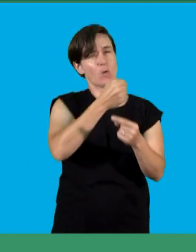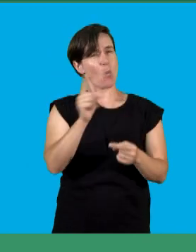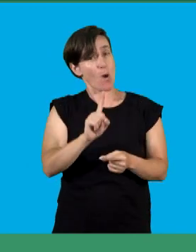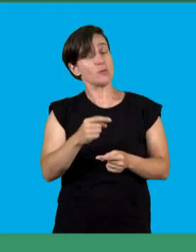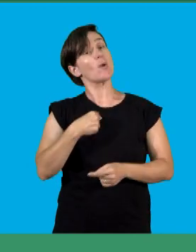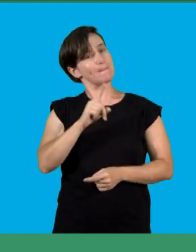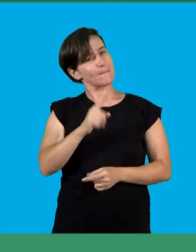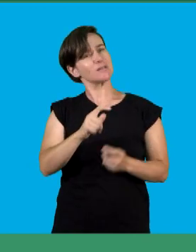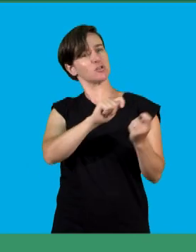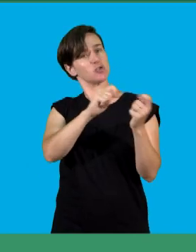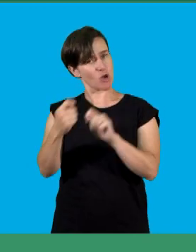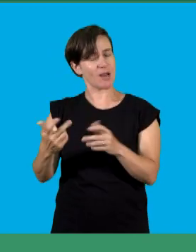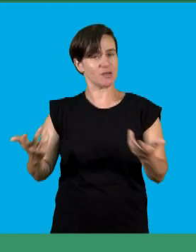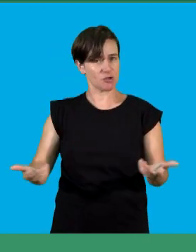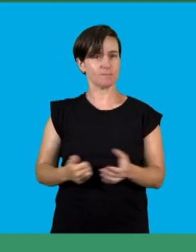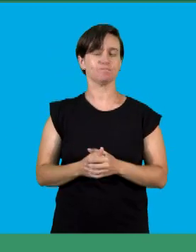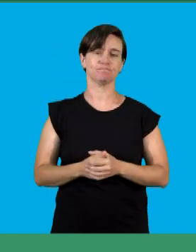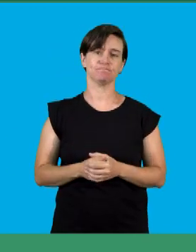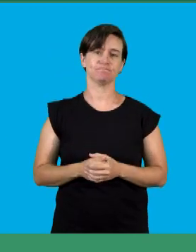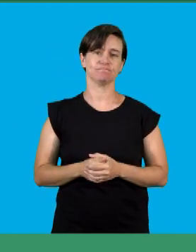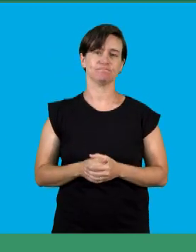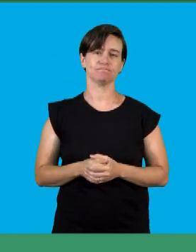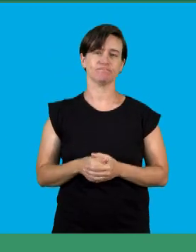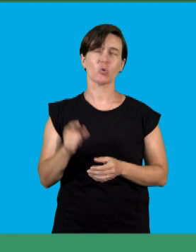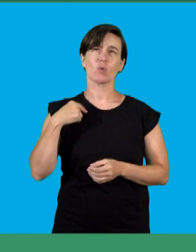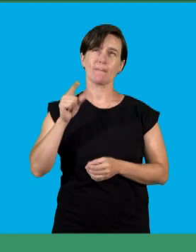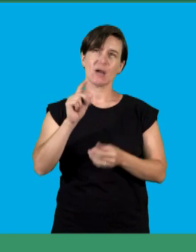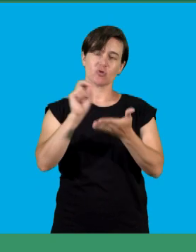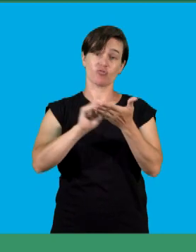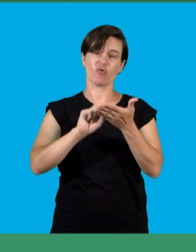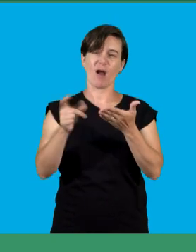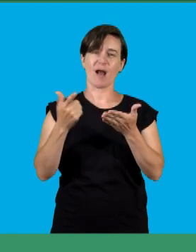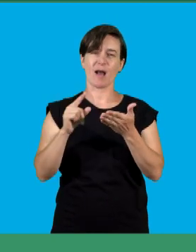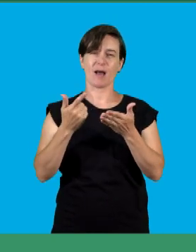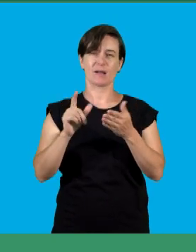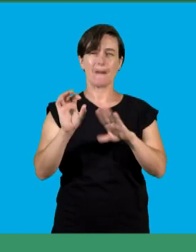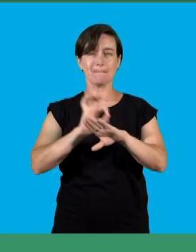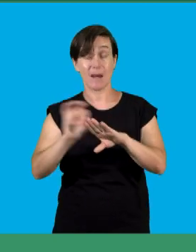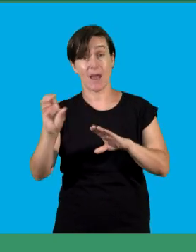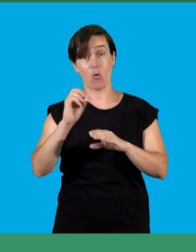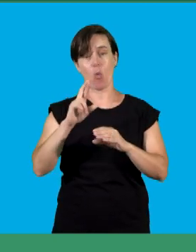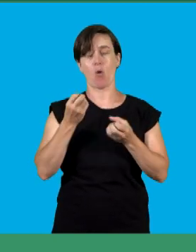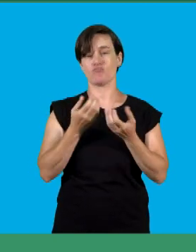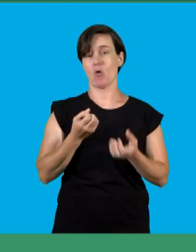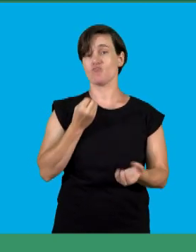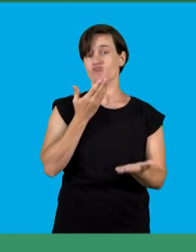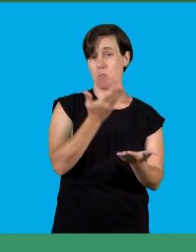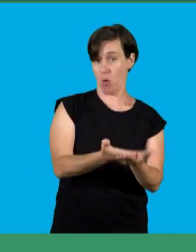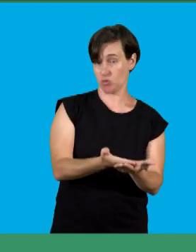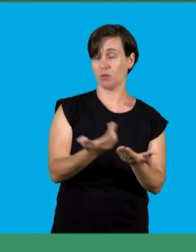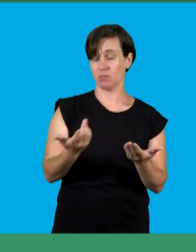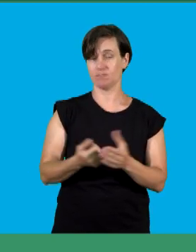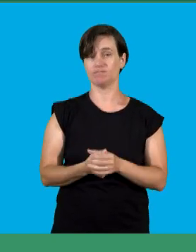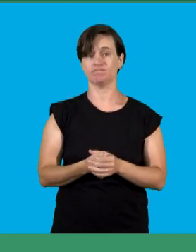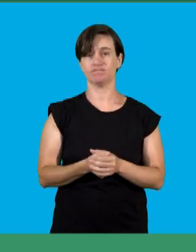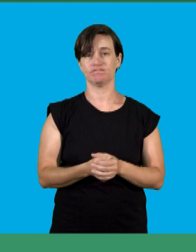want change, basically, want to bring about change. So we write a plan or proposal for change in the middle. So in